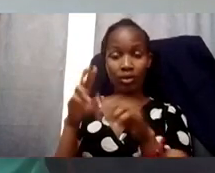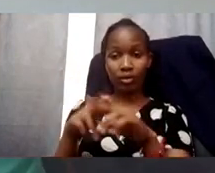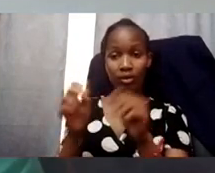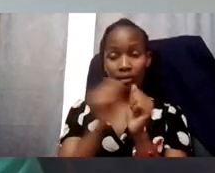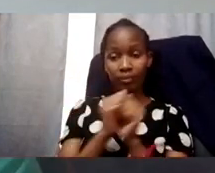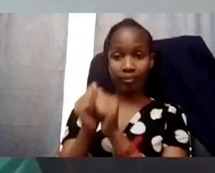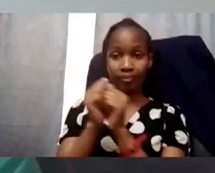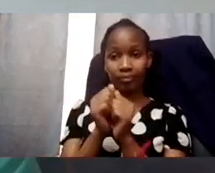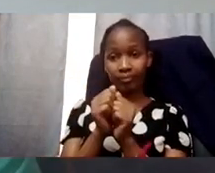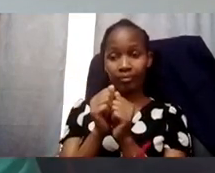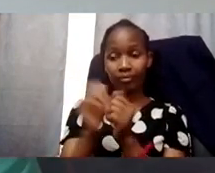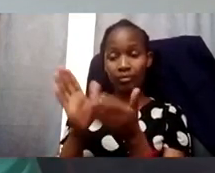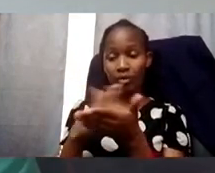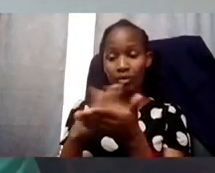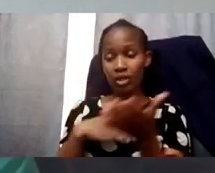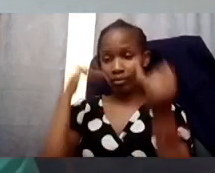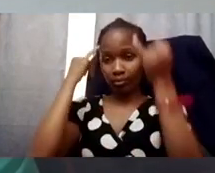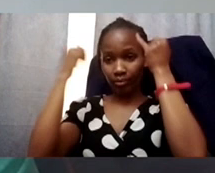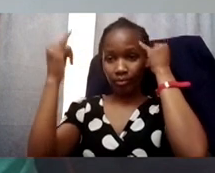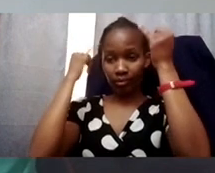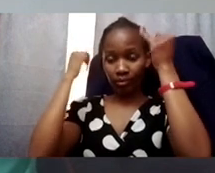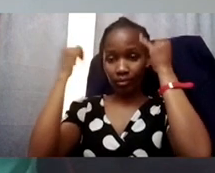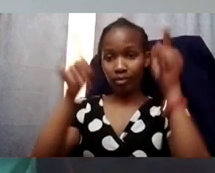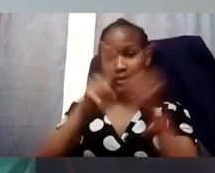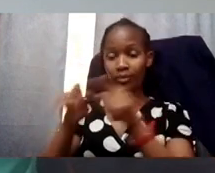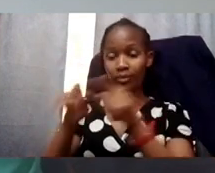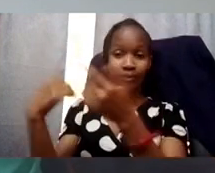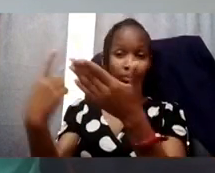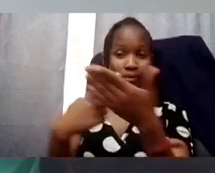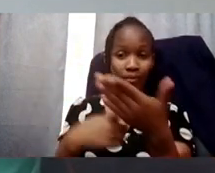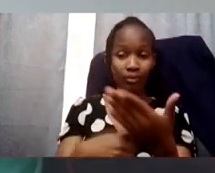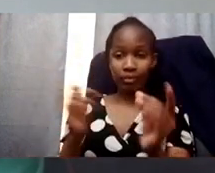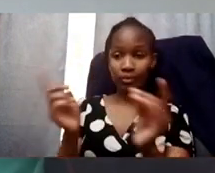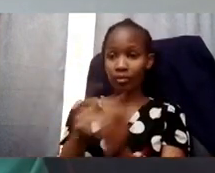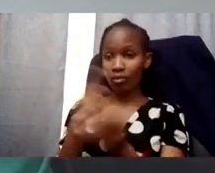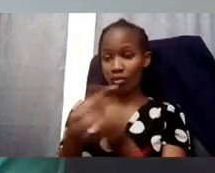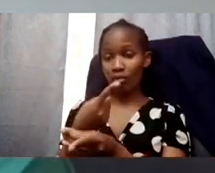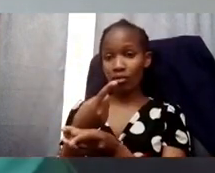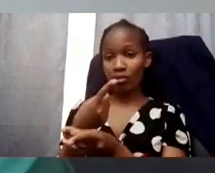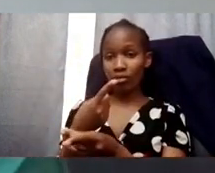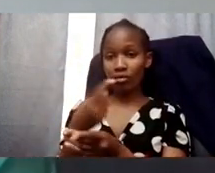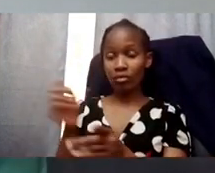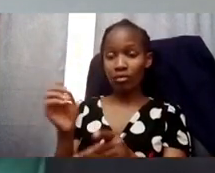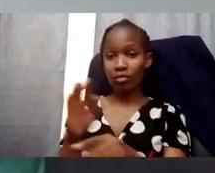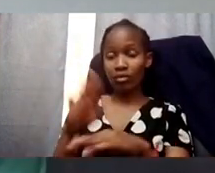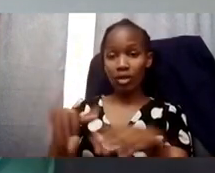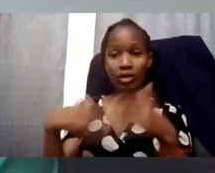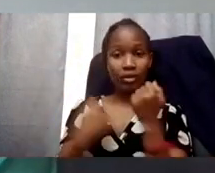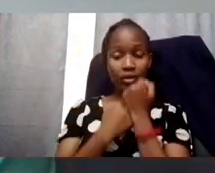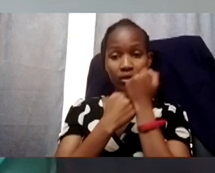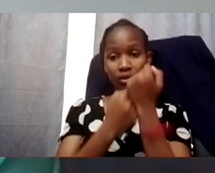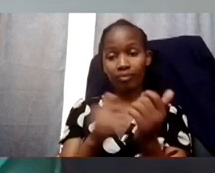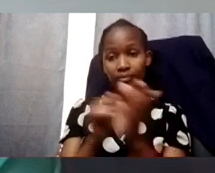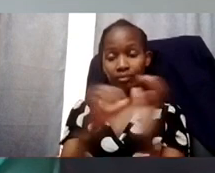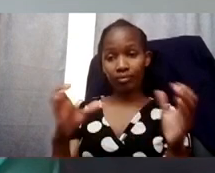where we share ideas and we discuss various aspects of how to support both host communities and refugees.